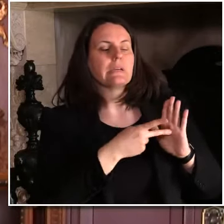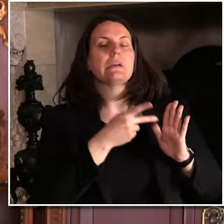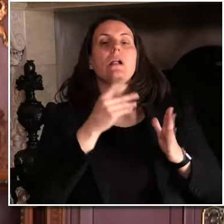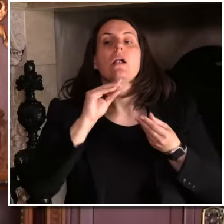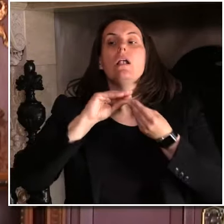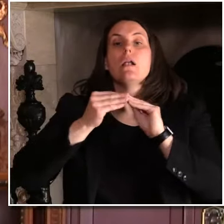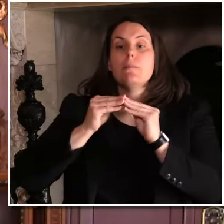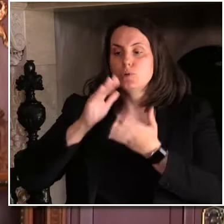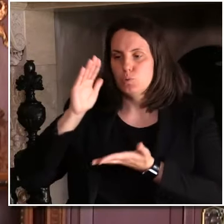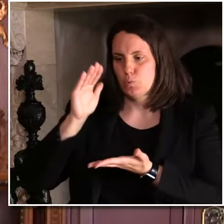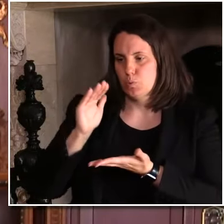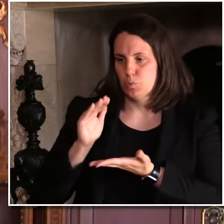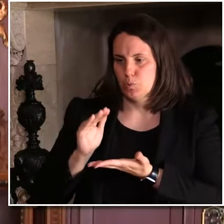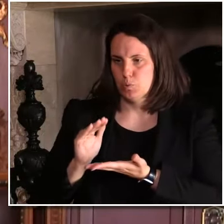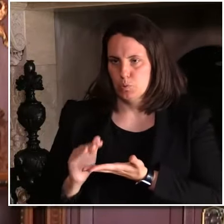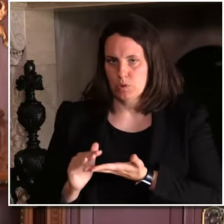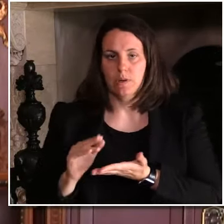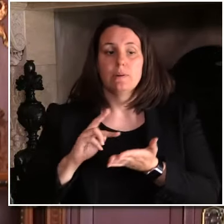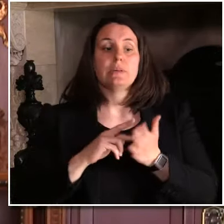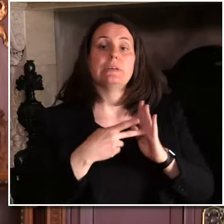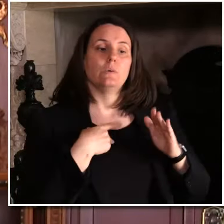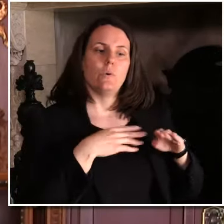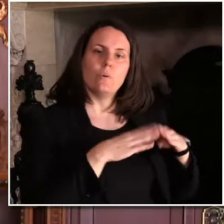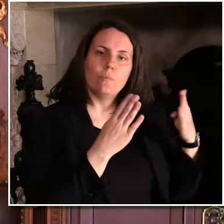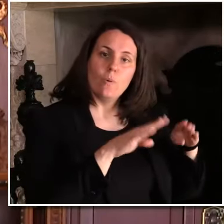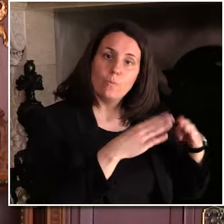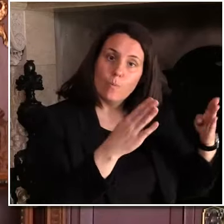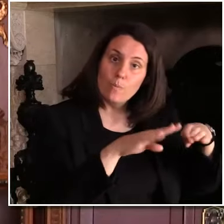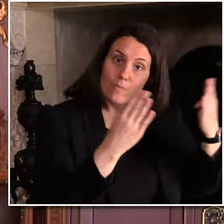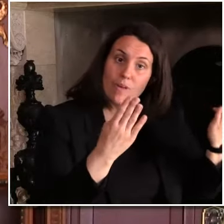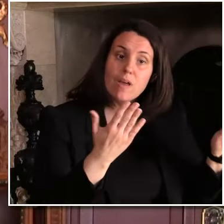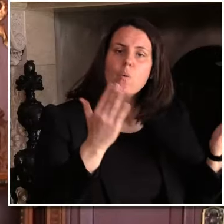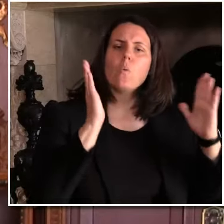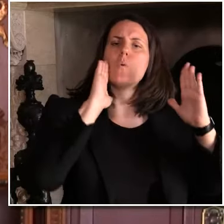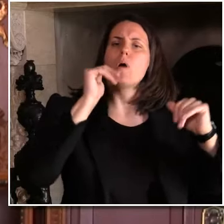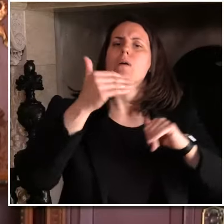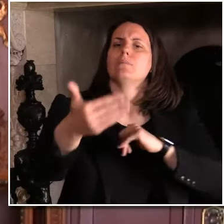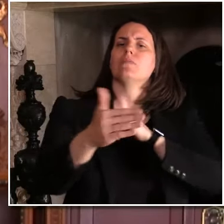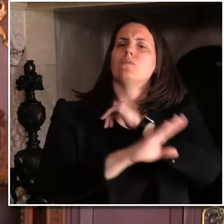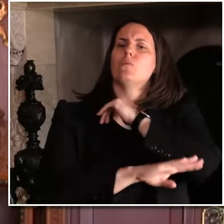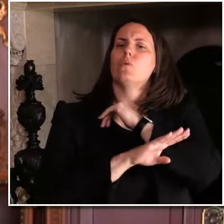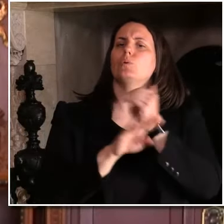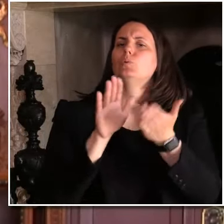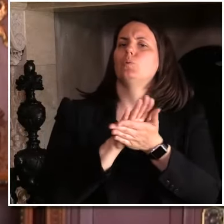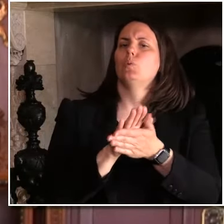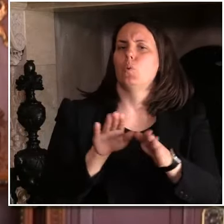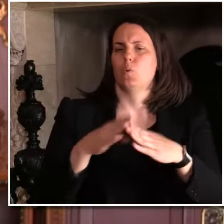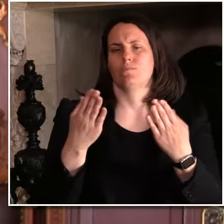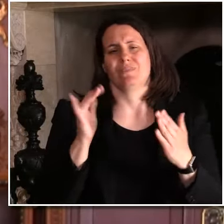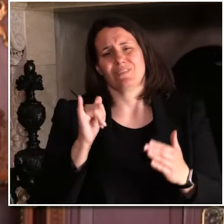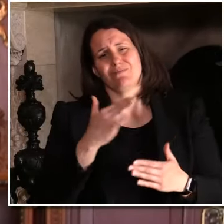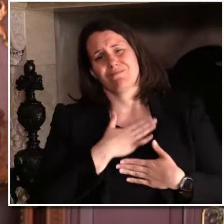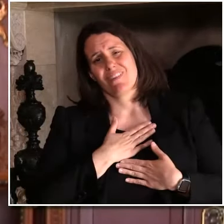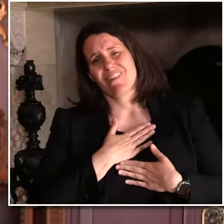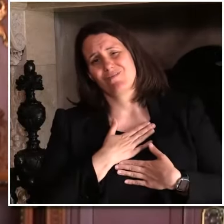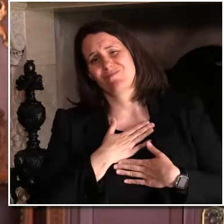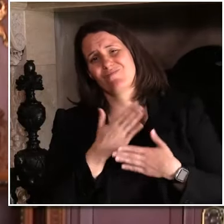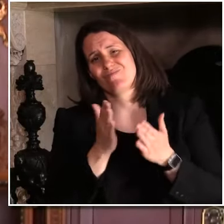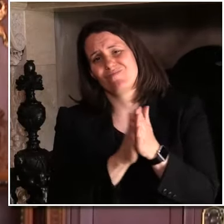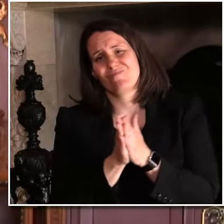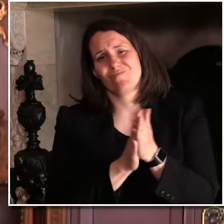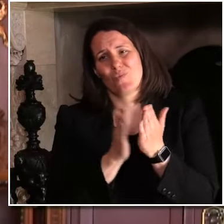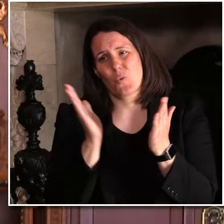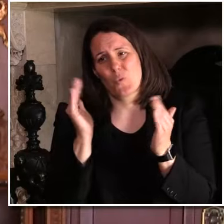that's our hope. I suppose there's a possibility that if we rush into things and don't do